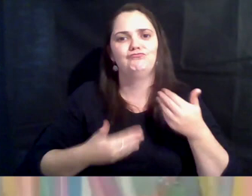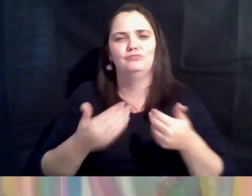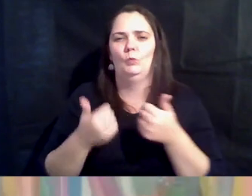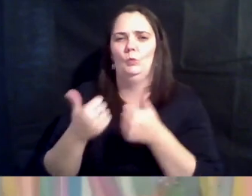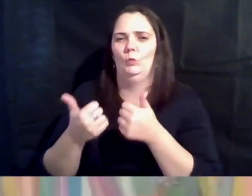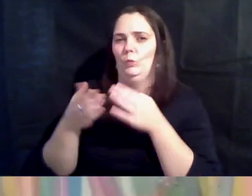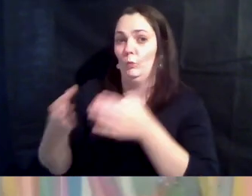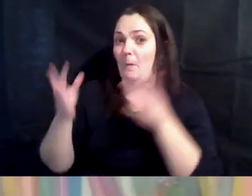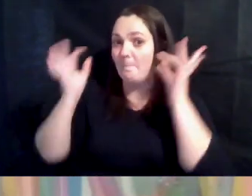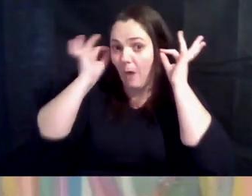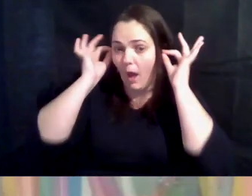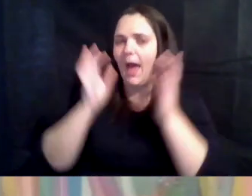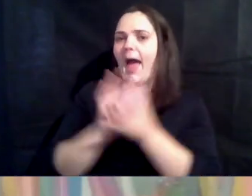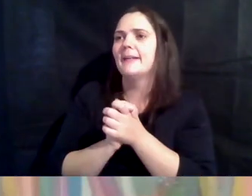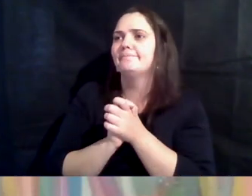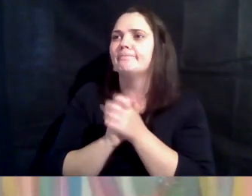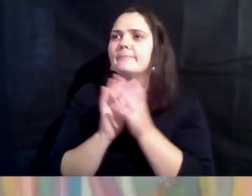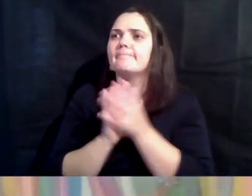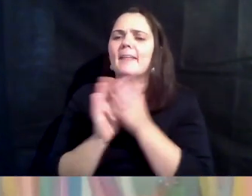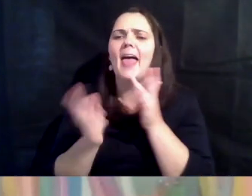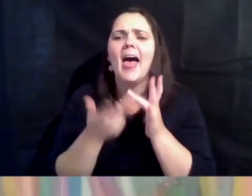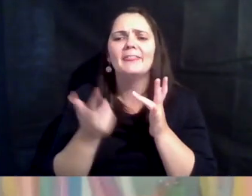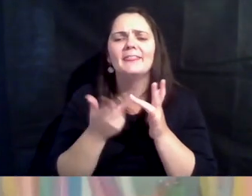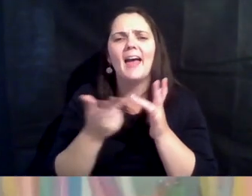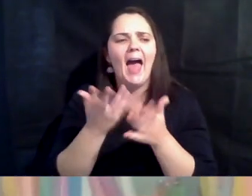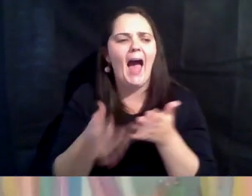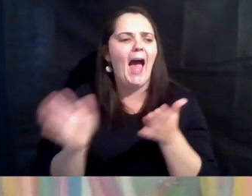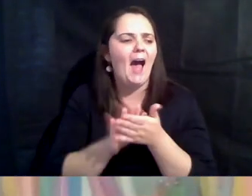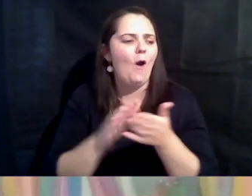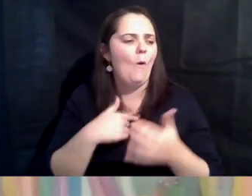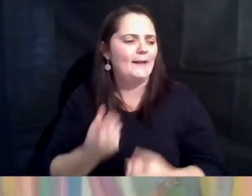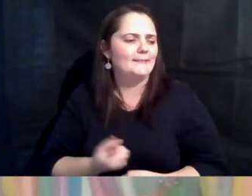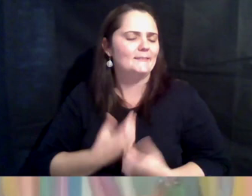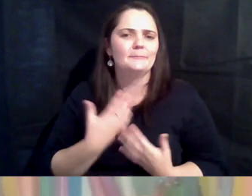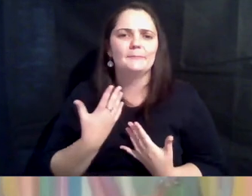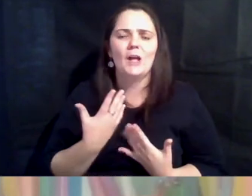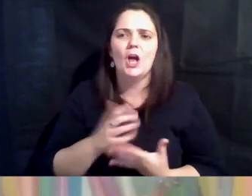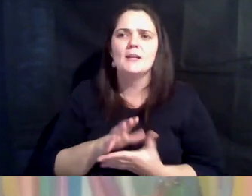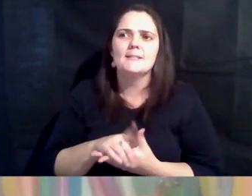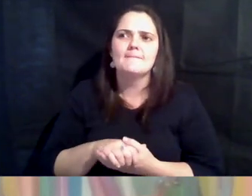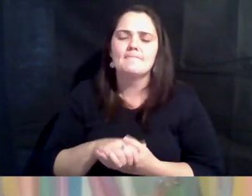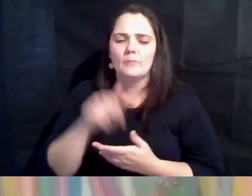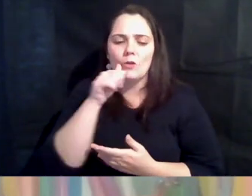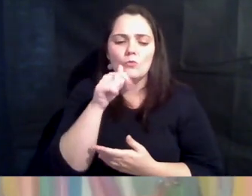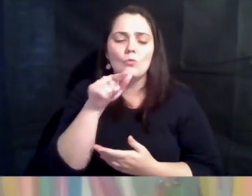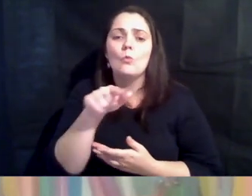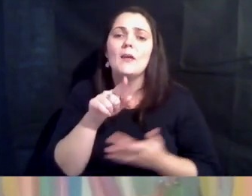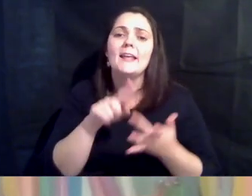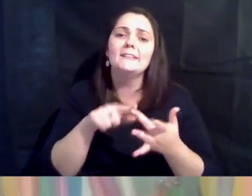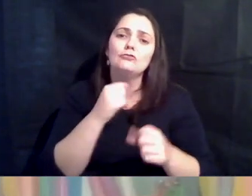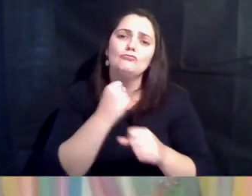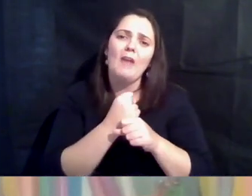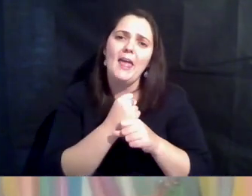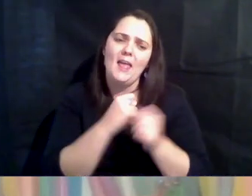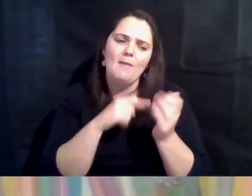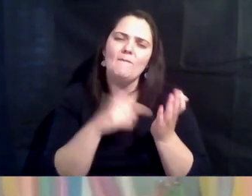But what else? I'm trying to think where else I find inspiration. I know it can be like such a suck in, like, to just sit scrolling on Instagram, but